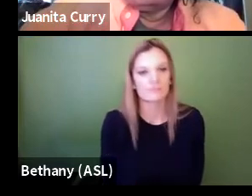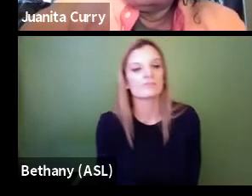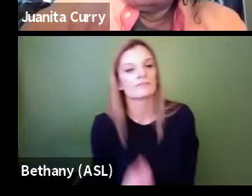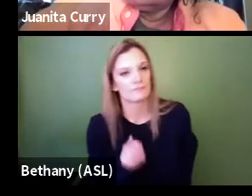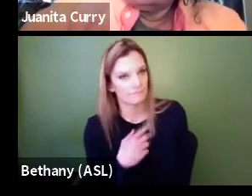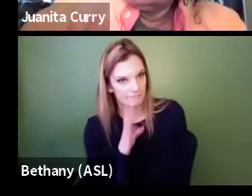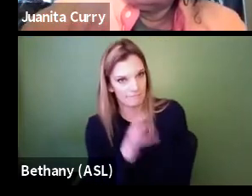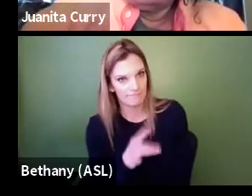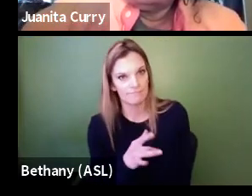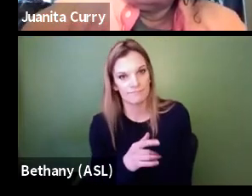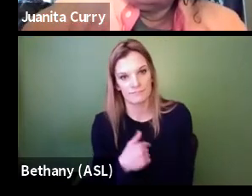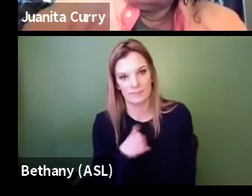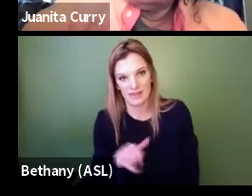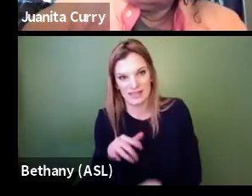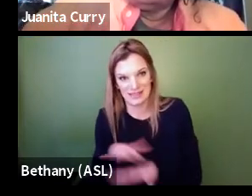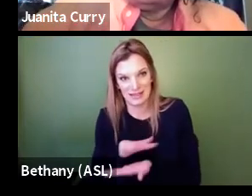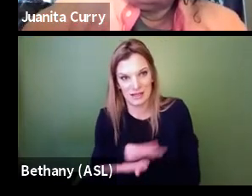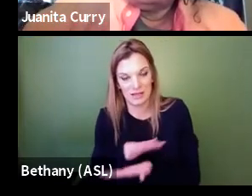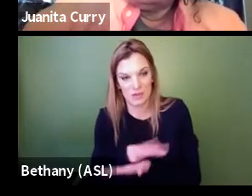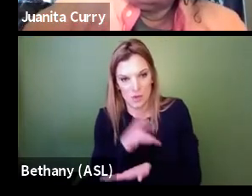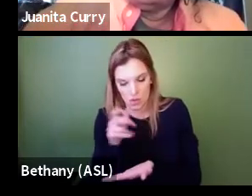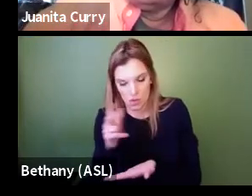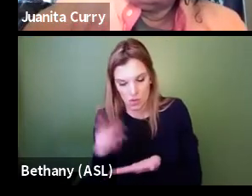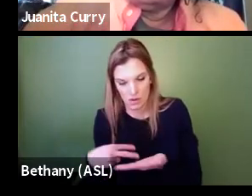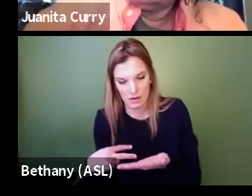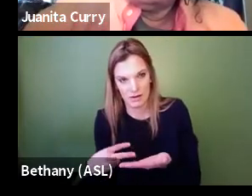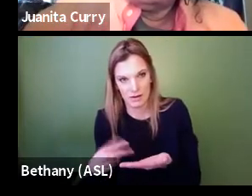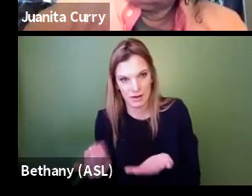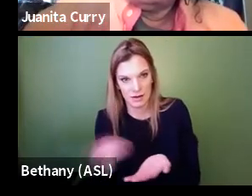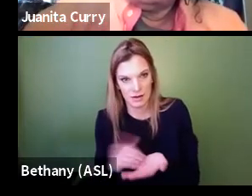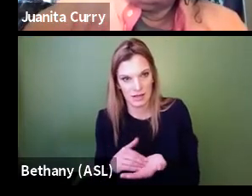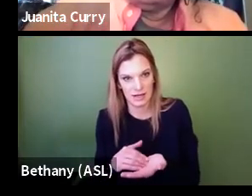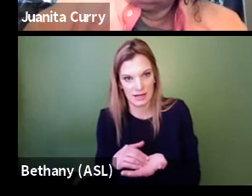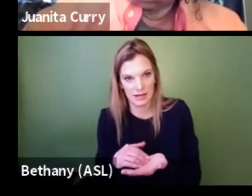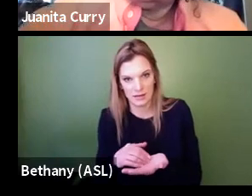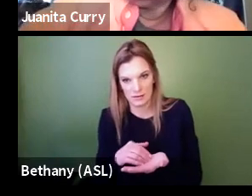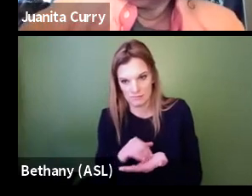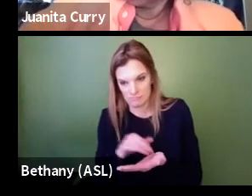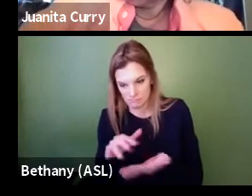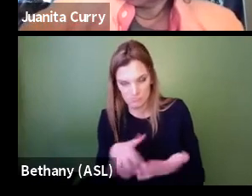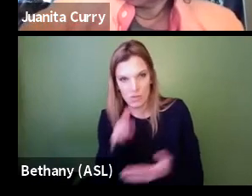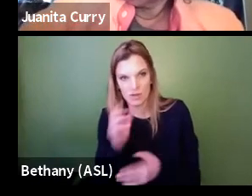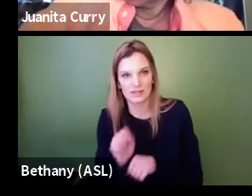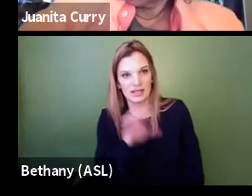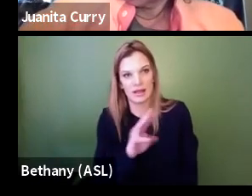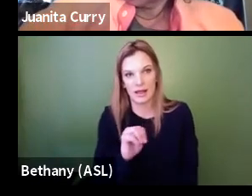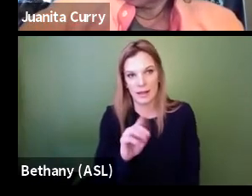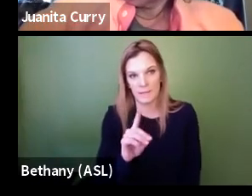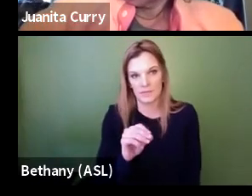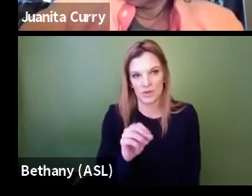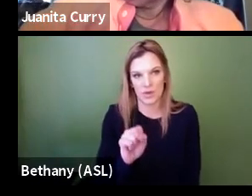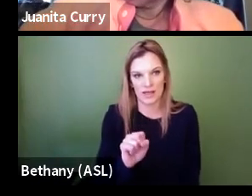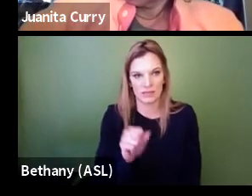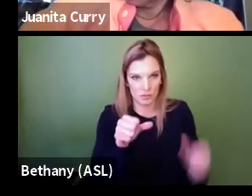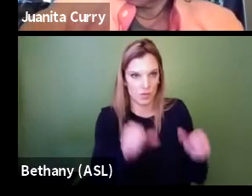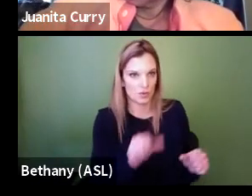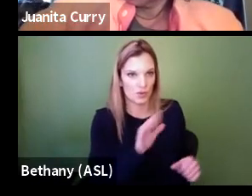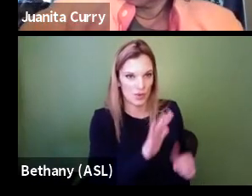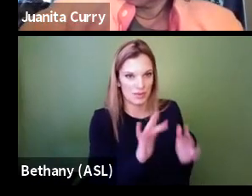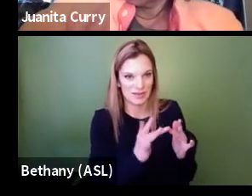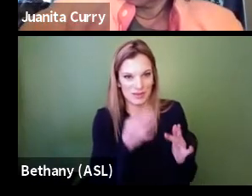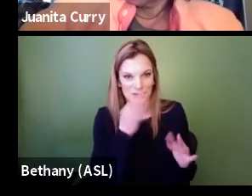this, the document reread and cleaned up today and forwarded to MDOS for posting on your website as soon